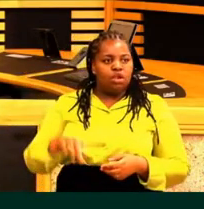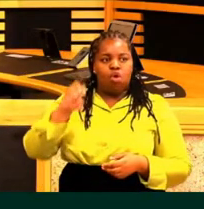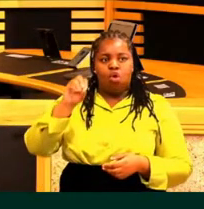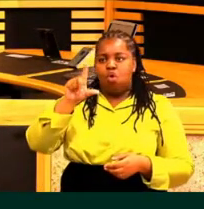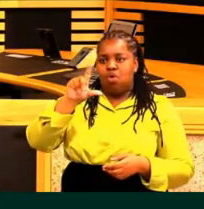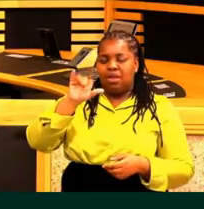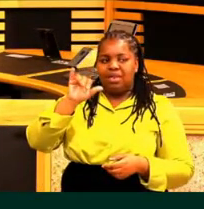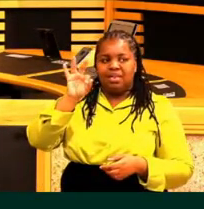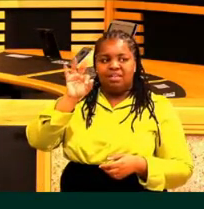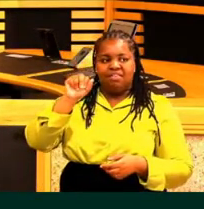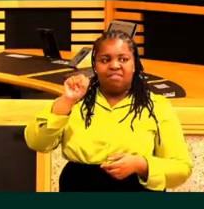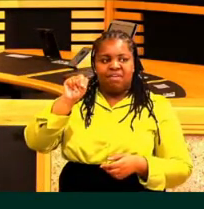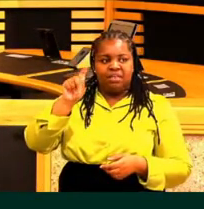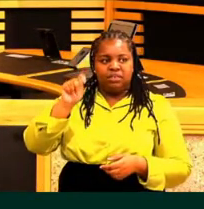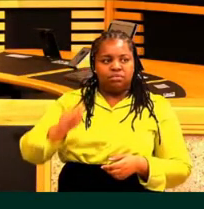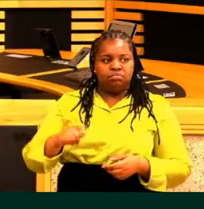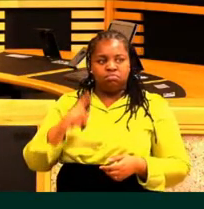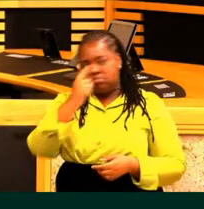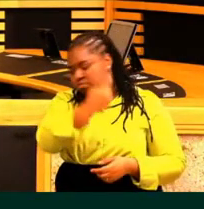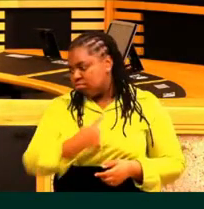to take the floor